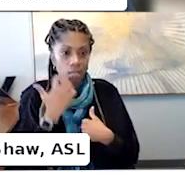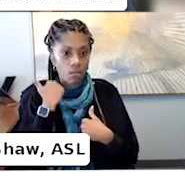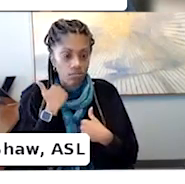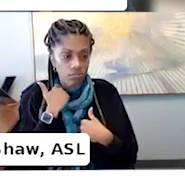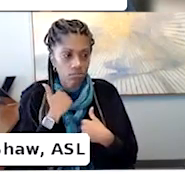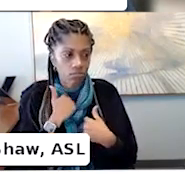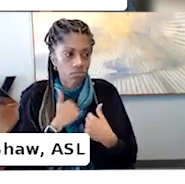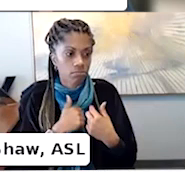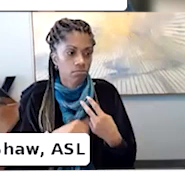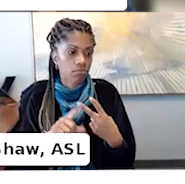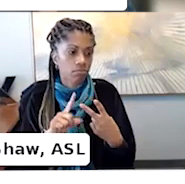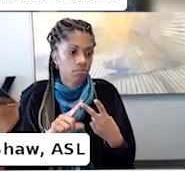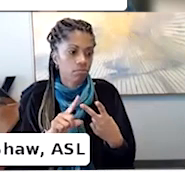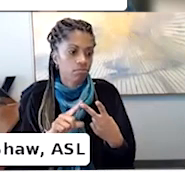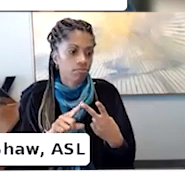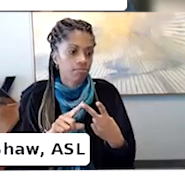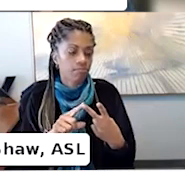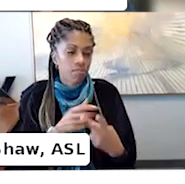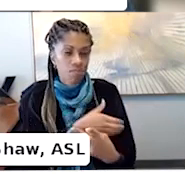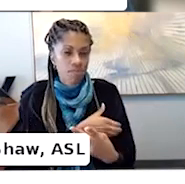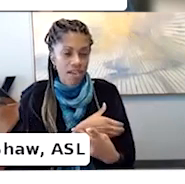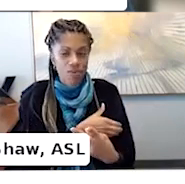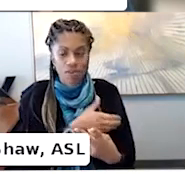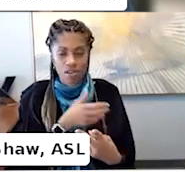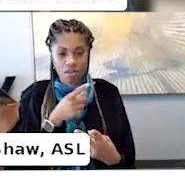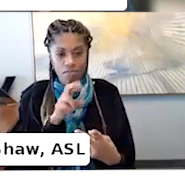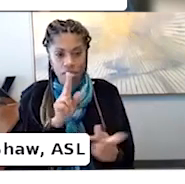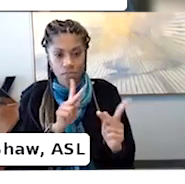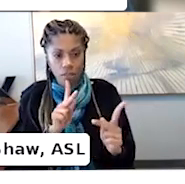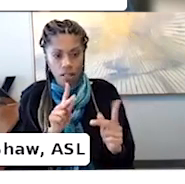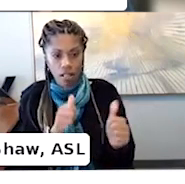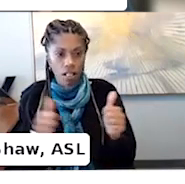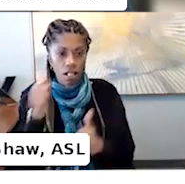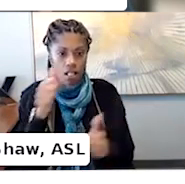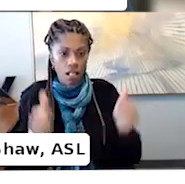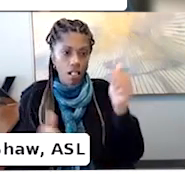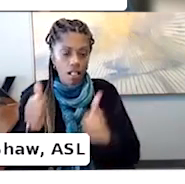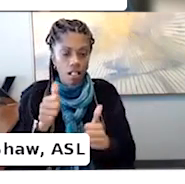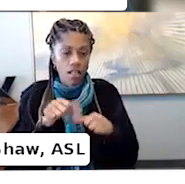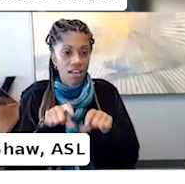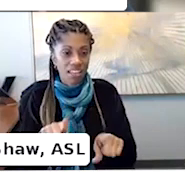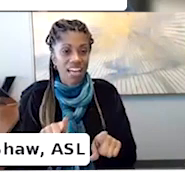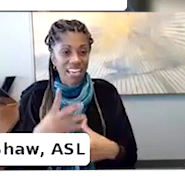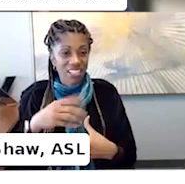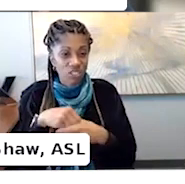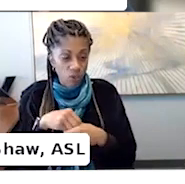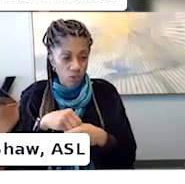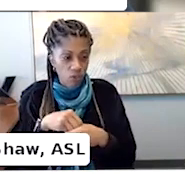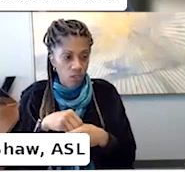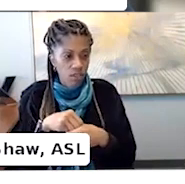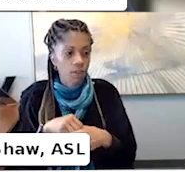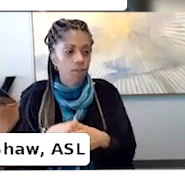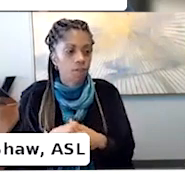have to grapple with power dynamics, both aligning teams internally to